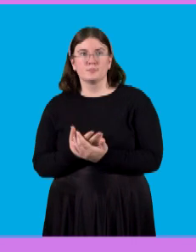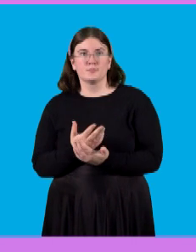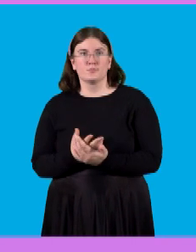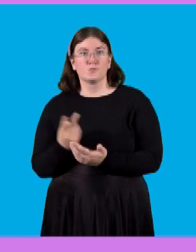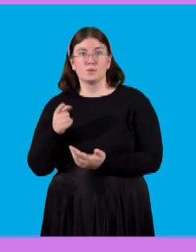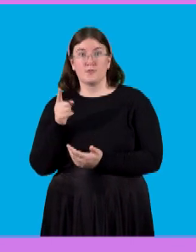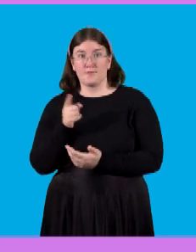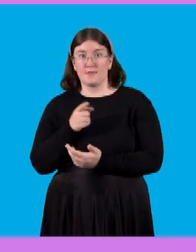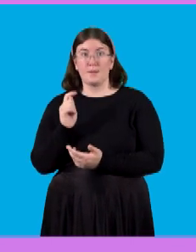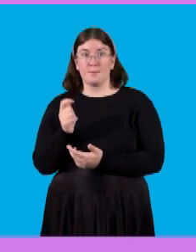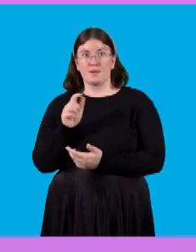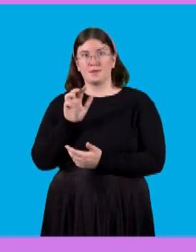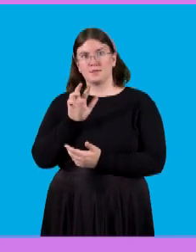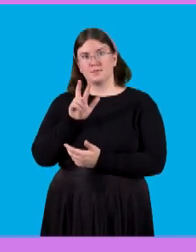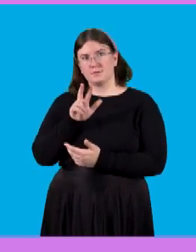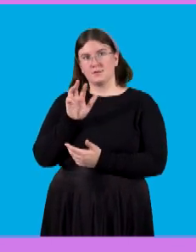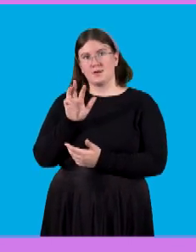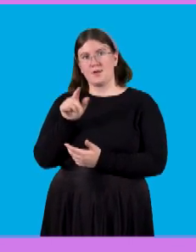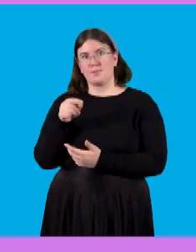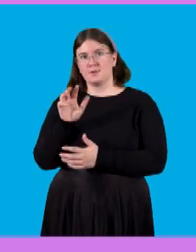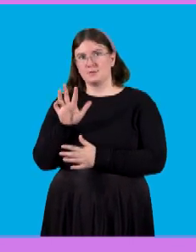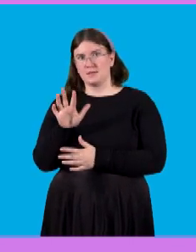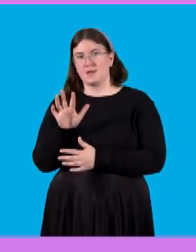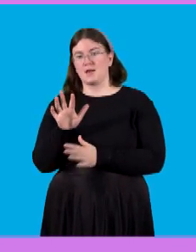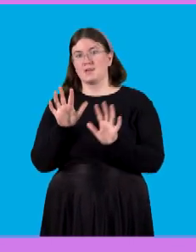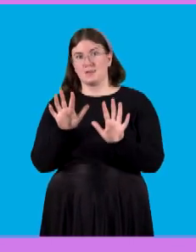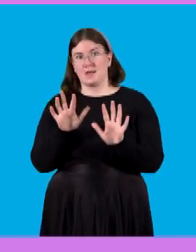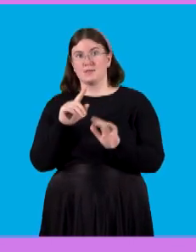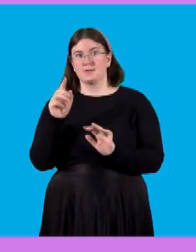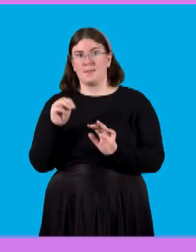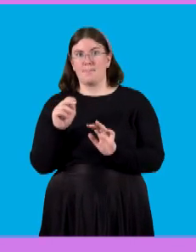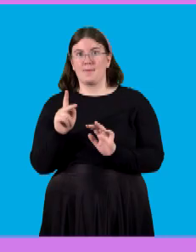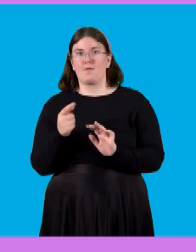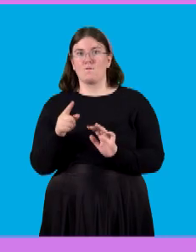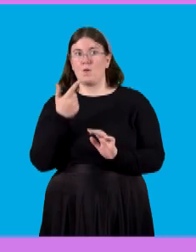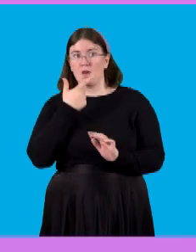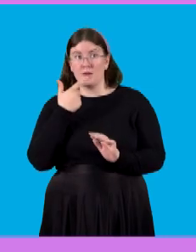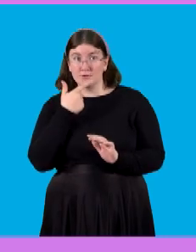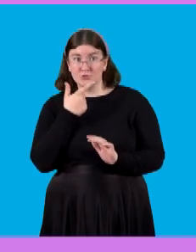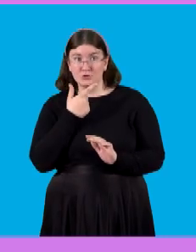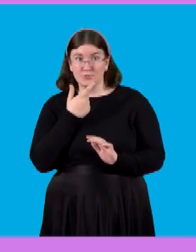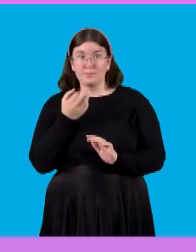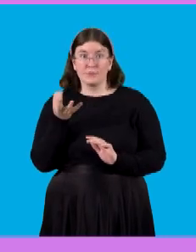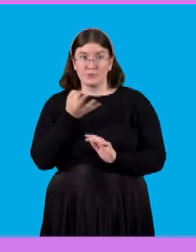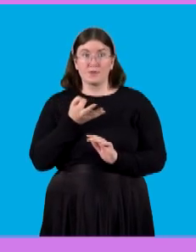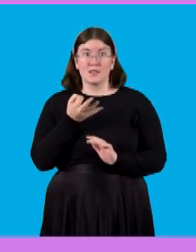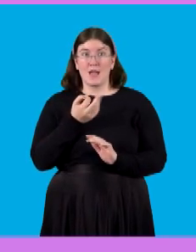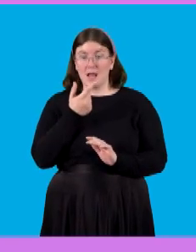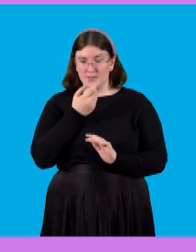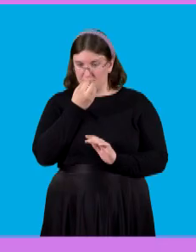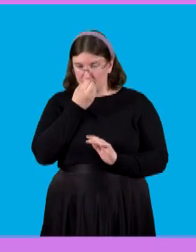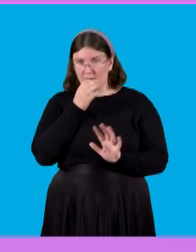per person for lunch at the hotel. The 3 of them had lunch 5 times at the restaurant at the